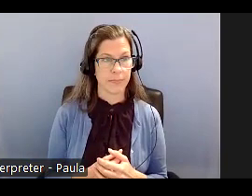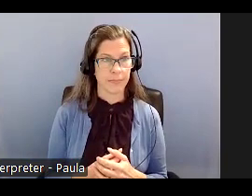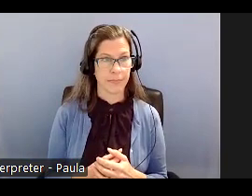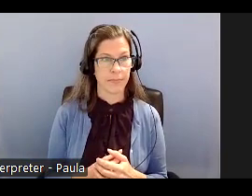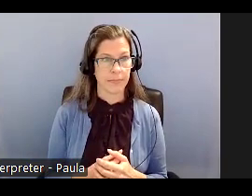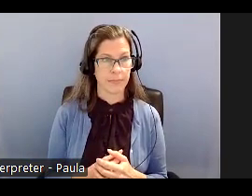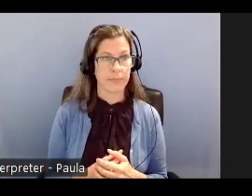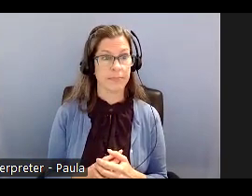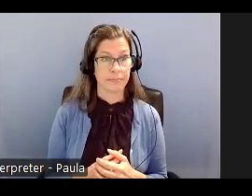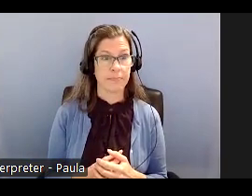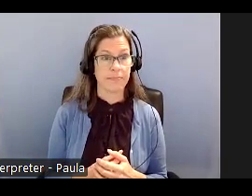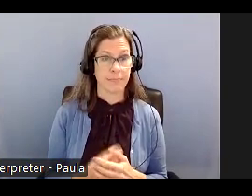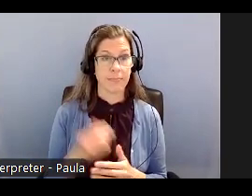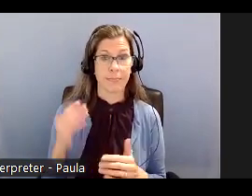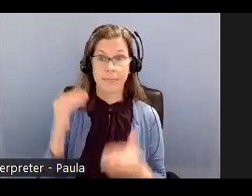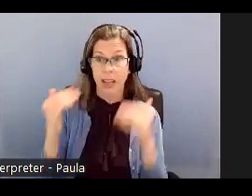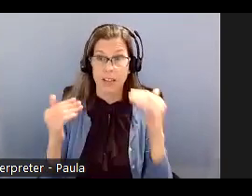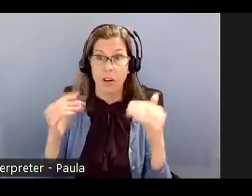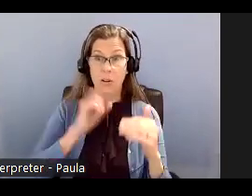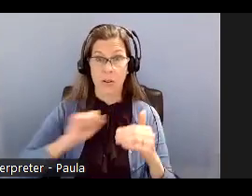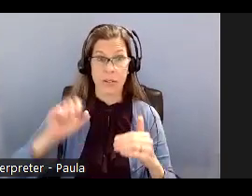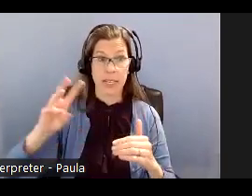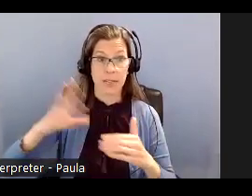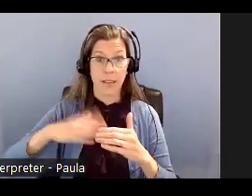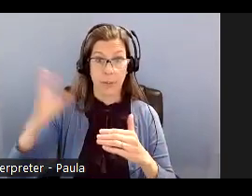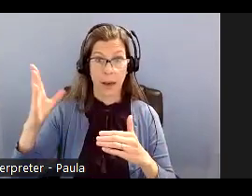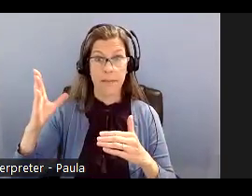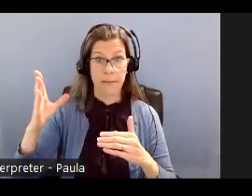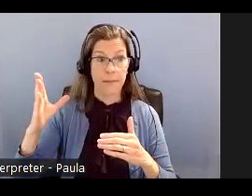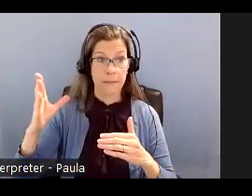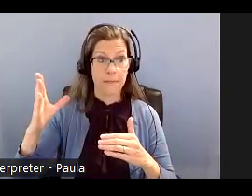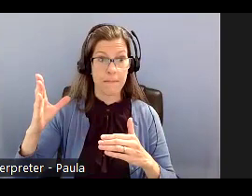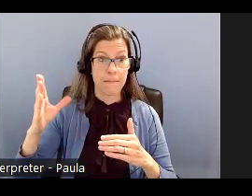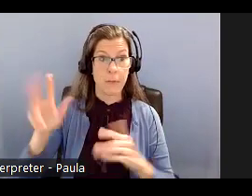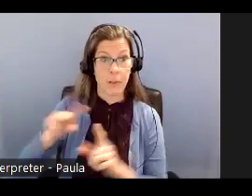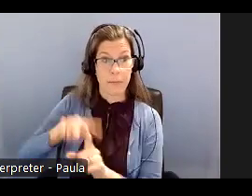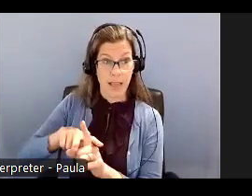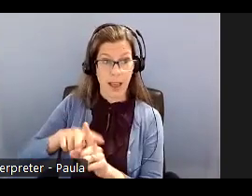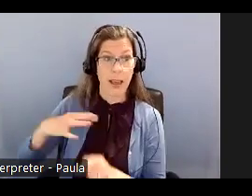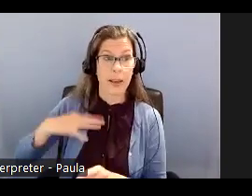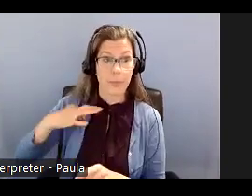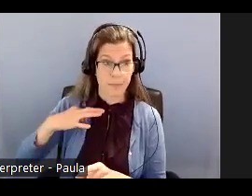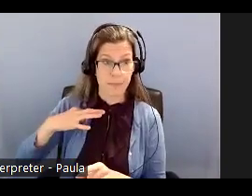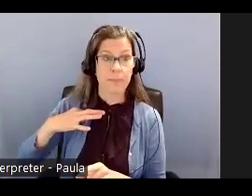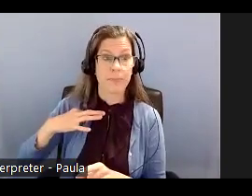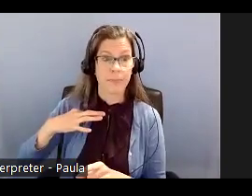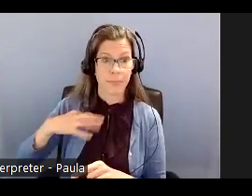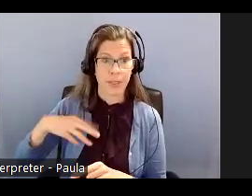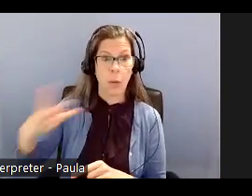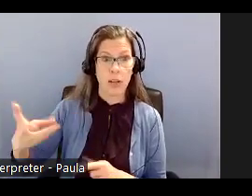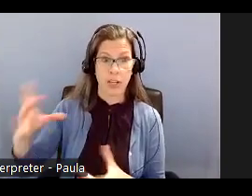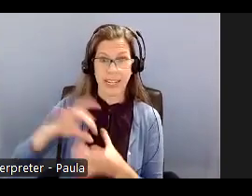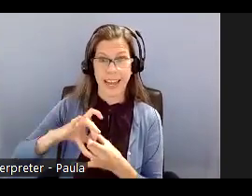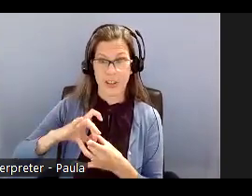Okay. So for adults age 65 or older, they will apply through Washington